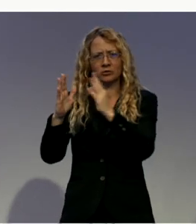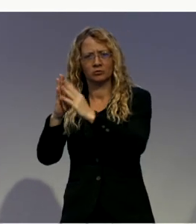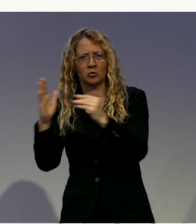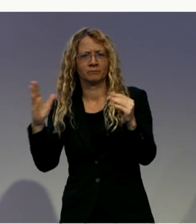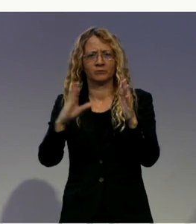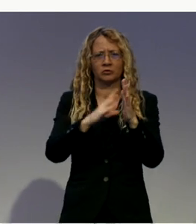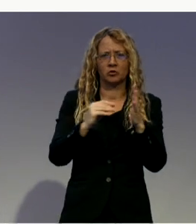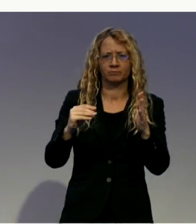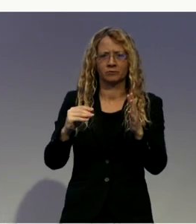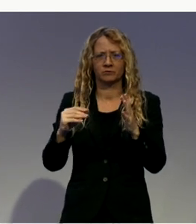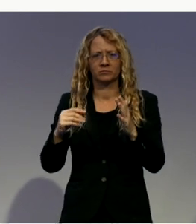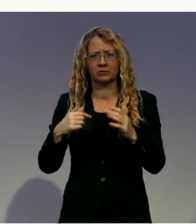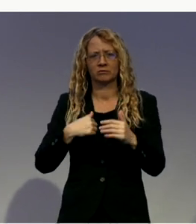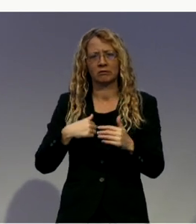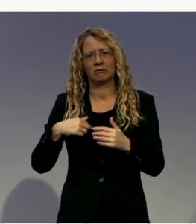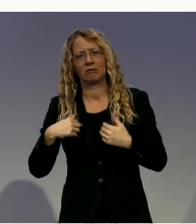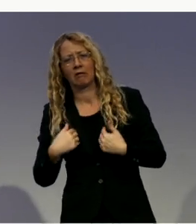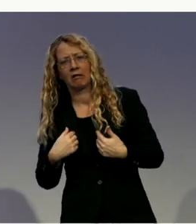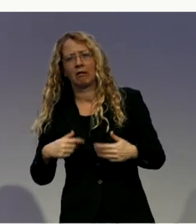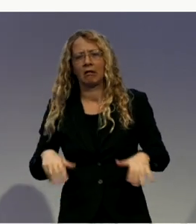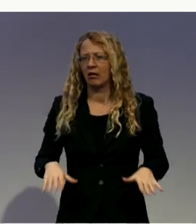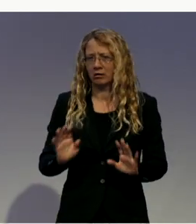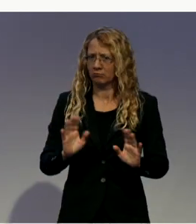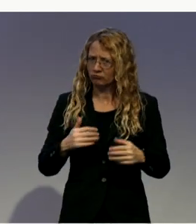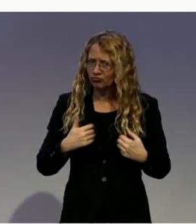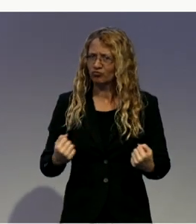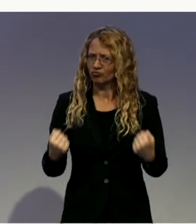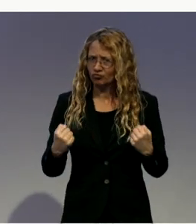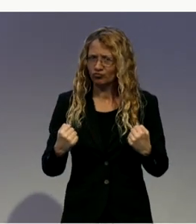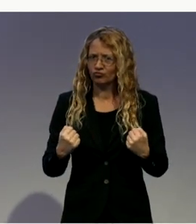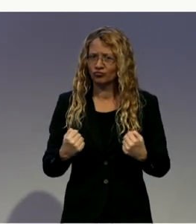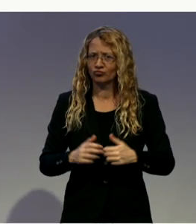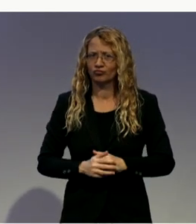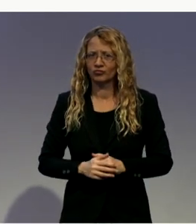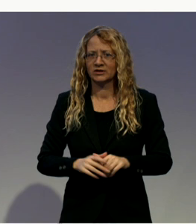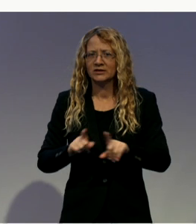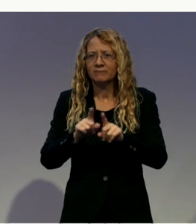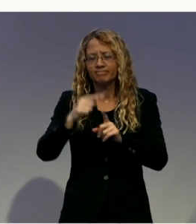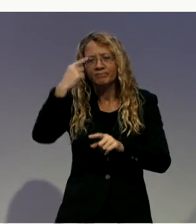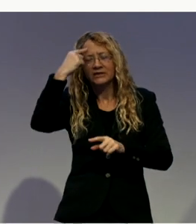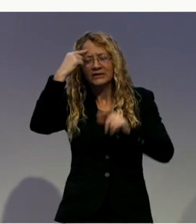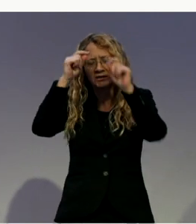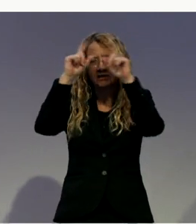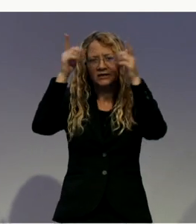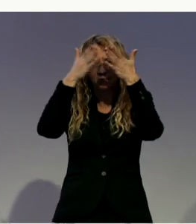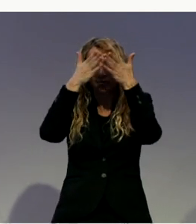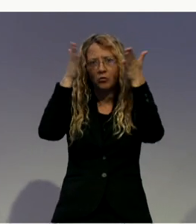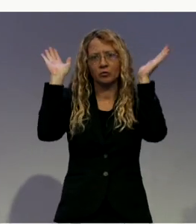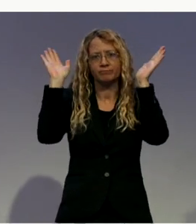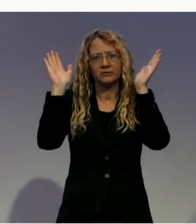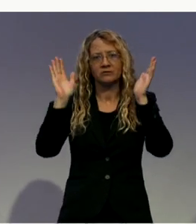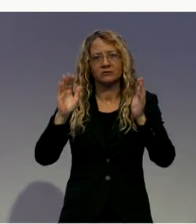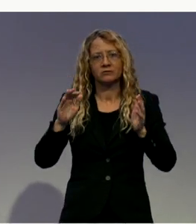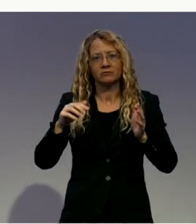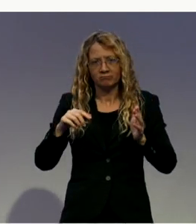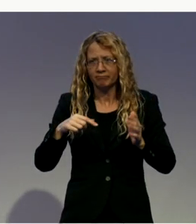change the mindset. We need to change the stereotype of, no, I can't, to, yes, I can. And this is,